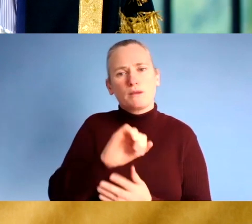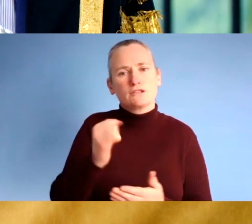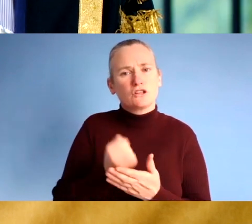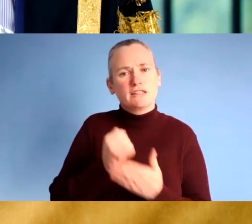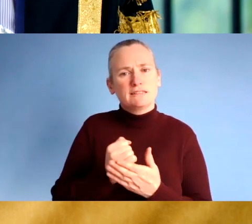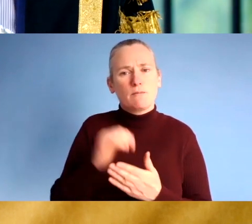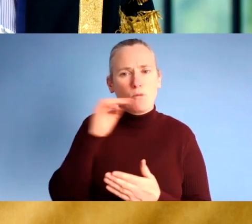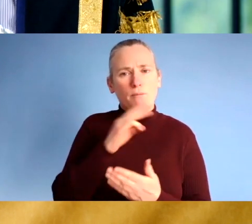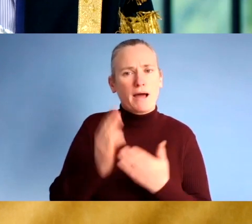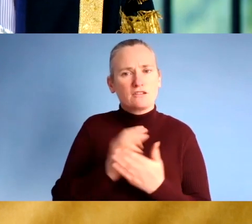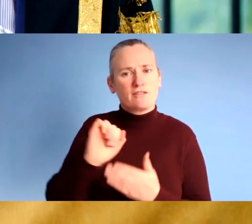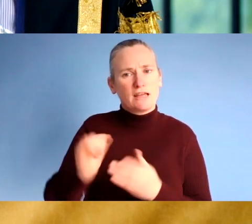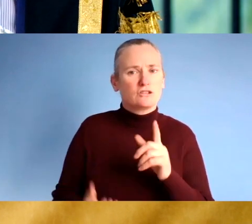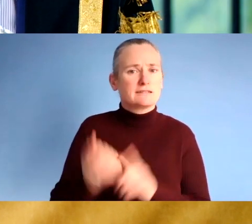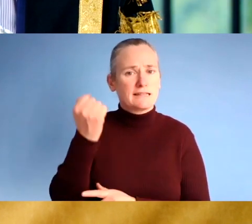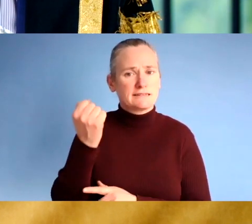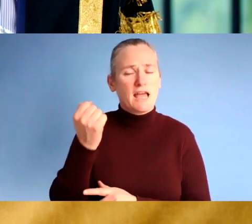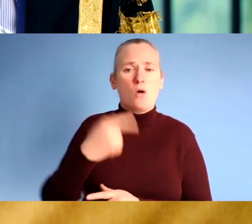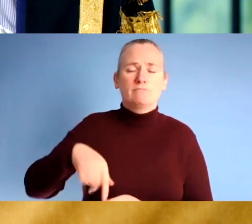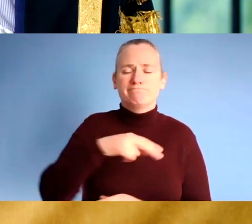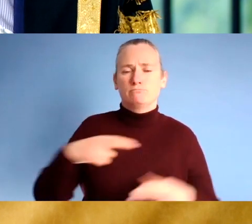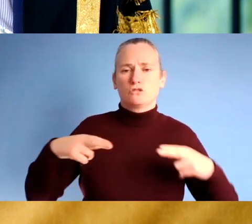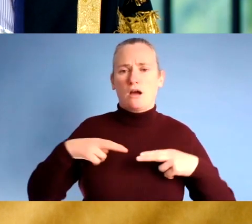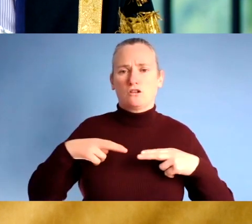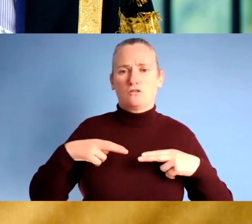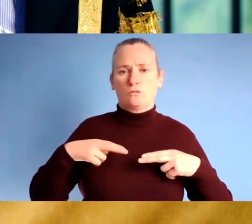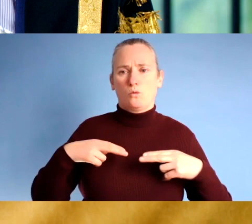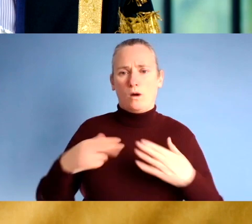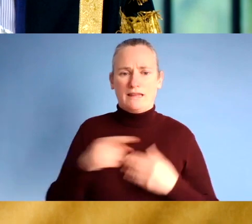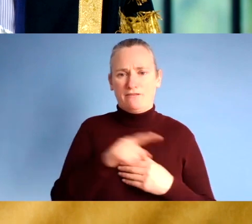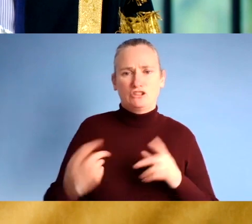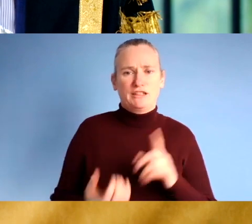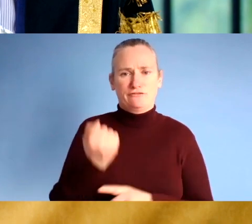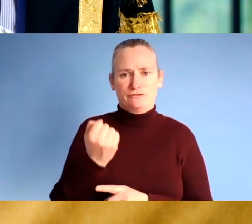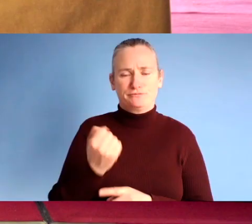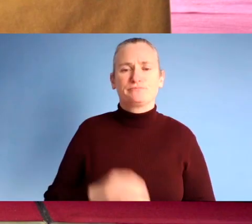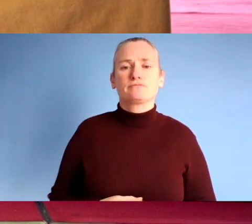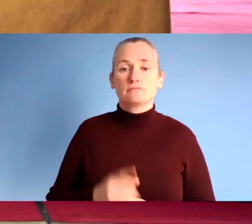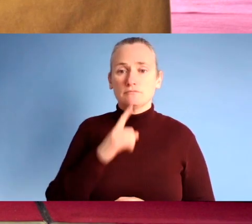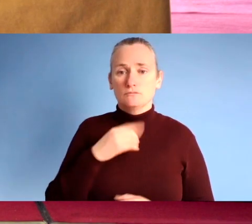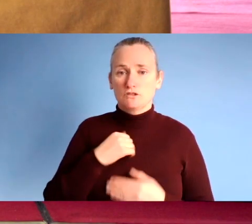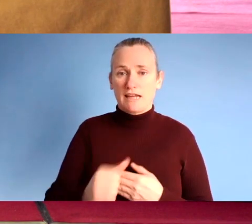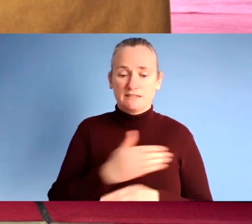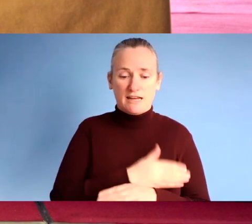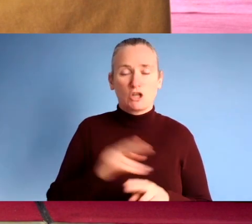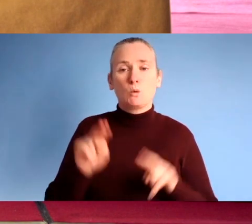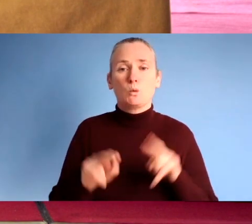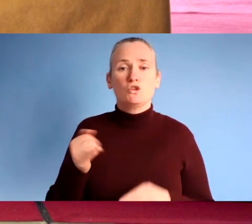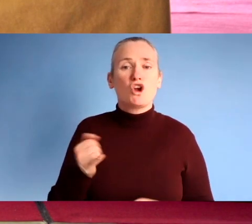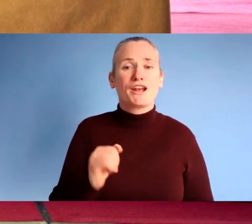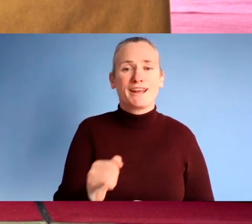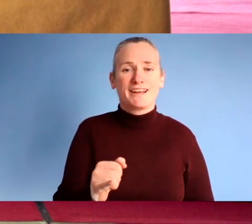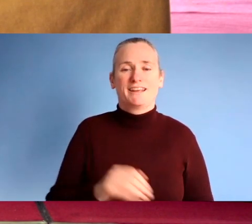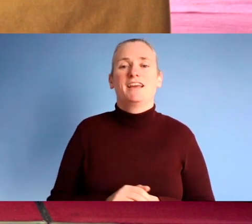been an important part of their success, and we're extremely proud of what they have achieved. But today you're beginning a new